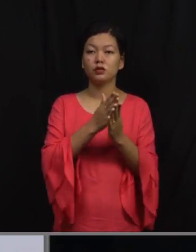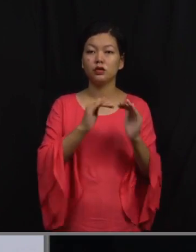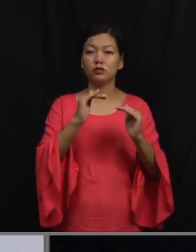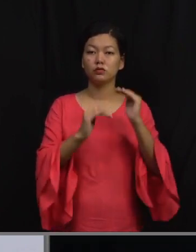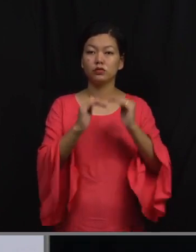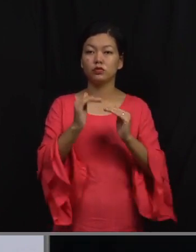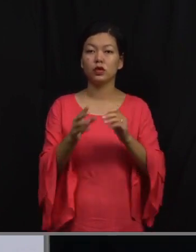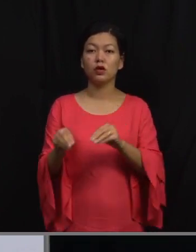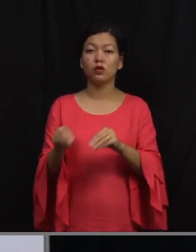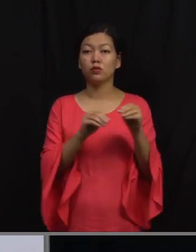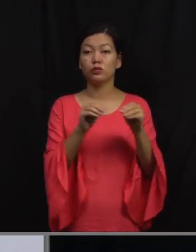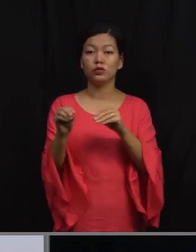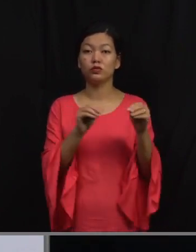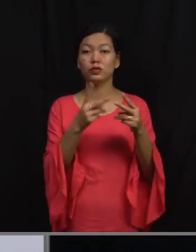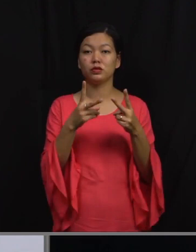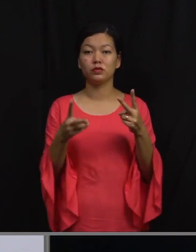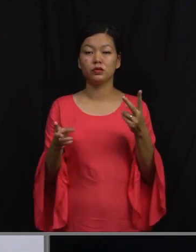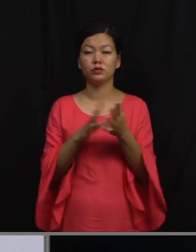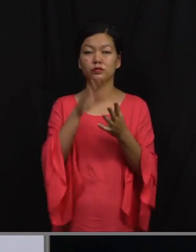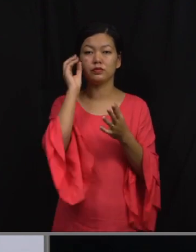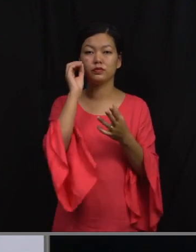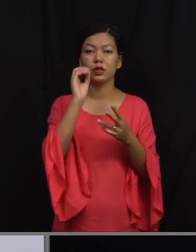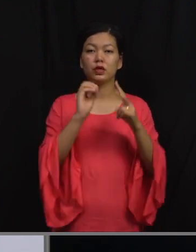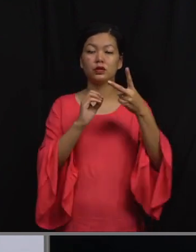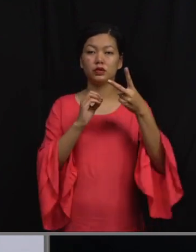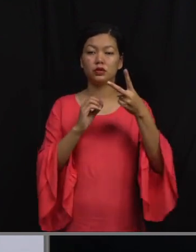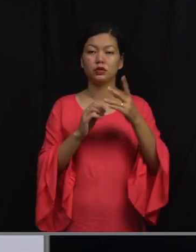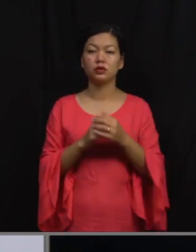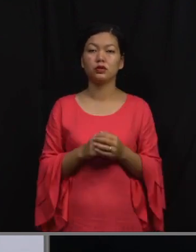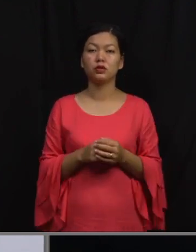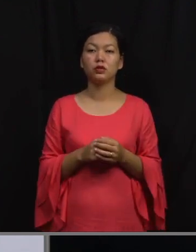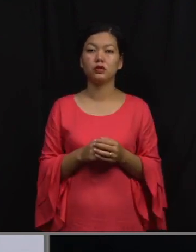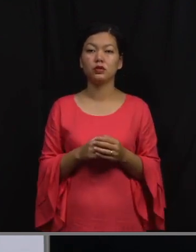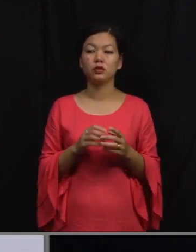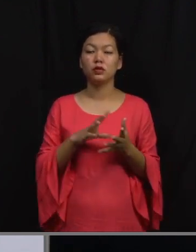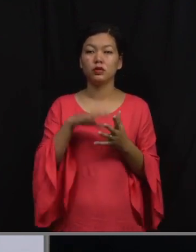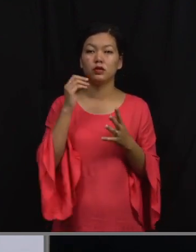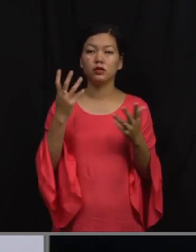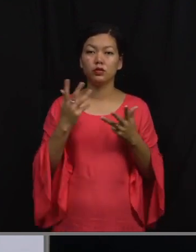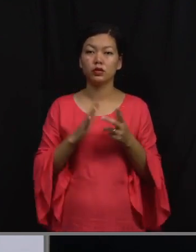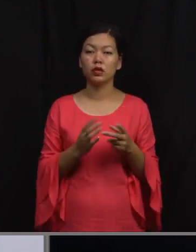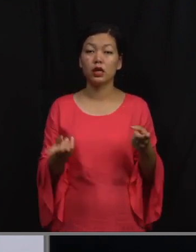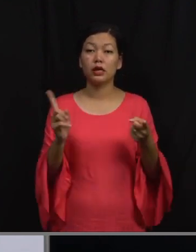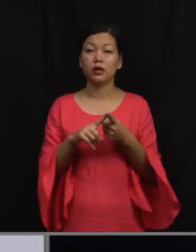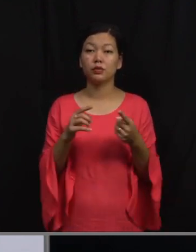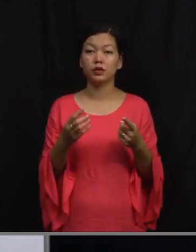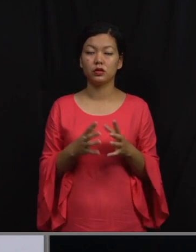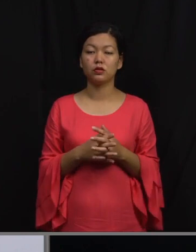rocket, recoil of gun, right? So many things. And in electrodynamics we specially deal with the phenomena of